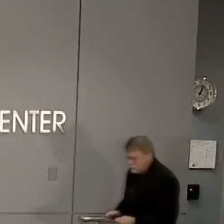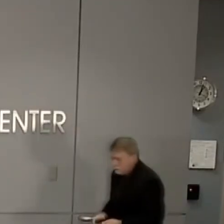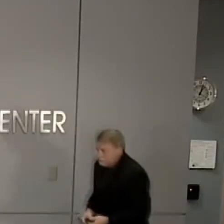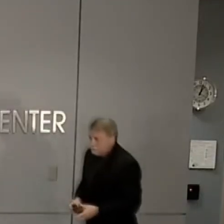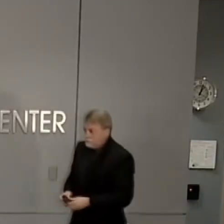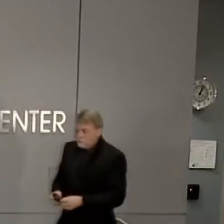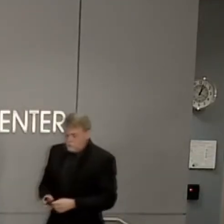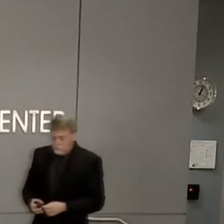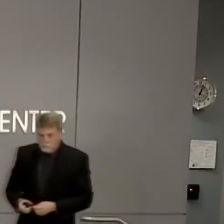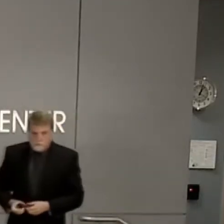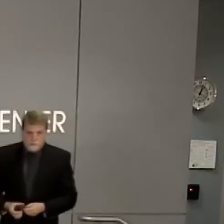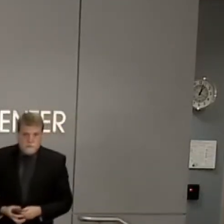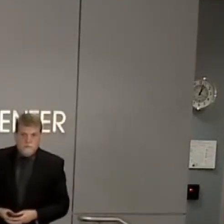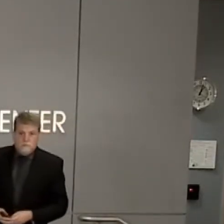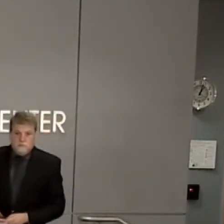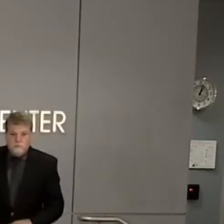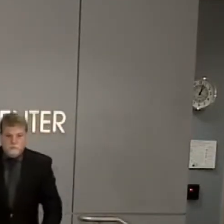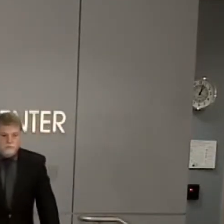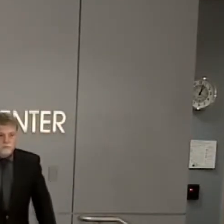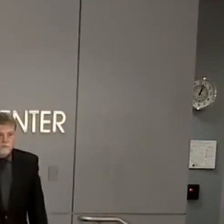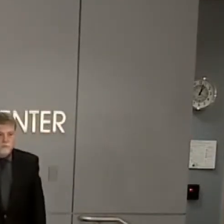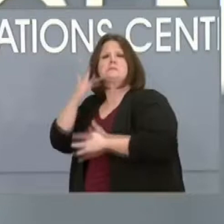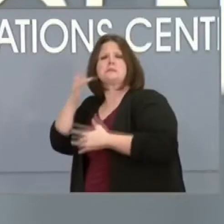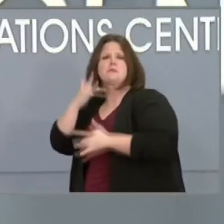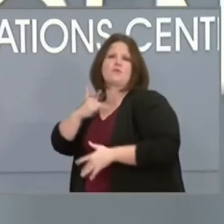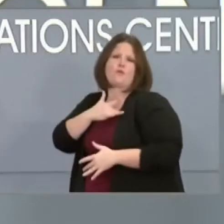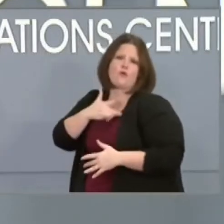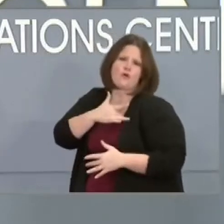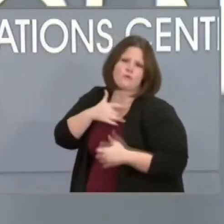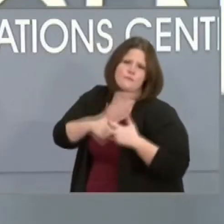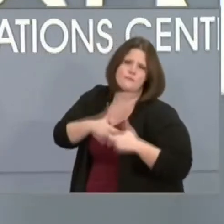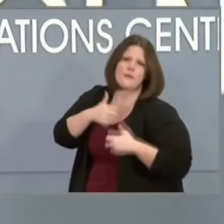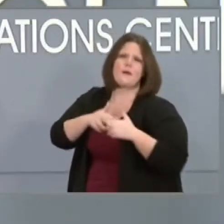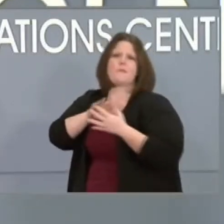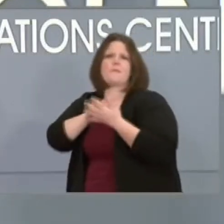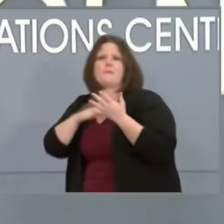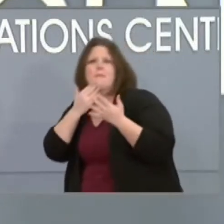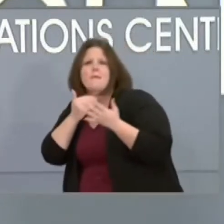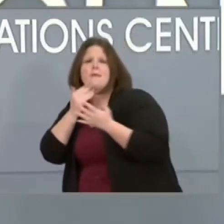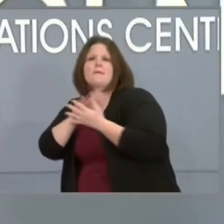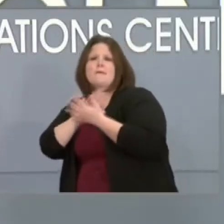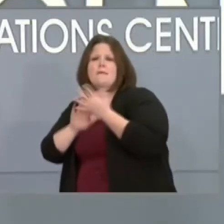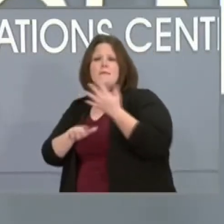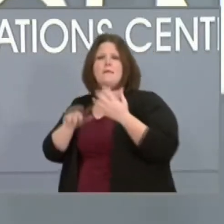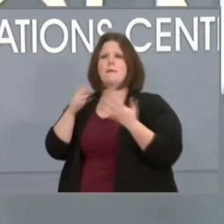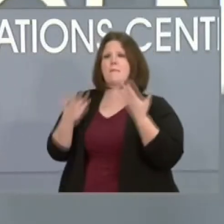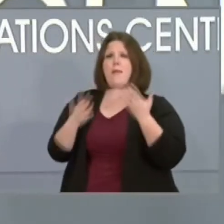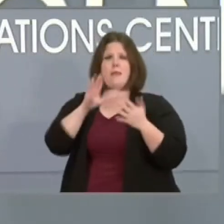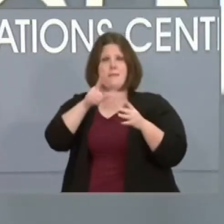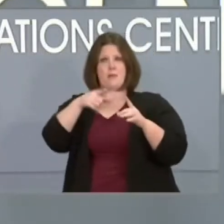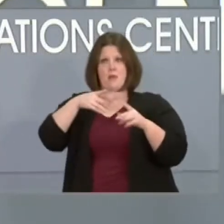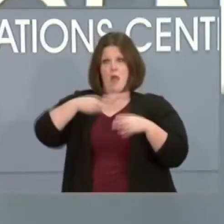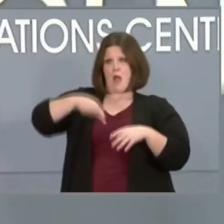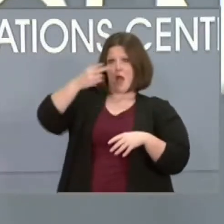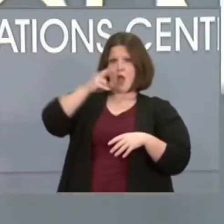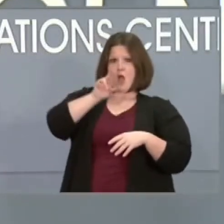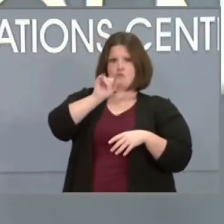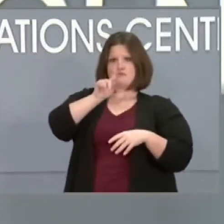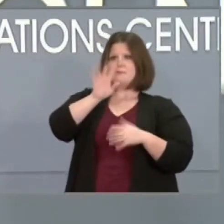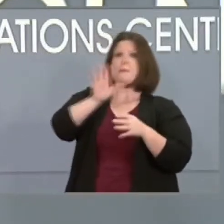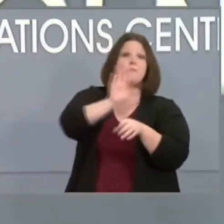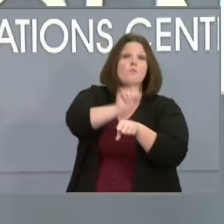Cohen says younger people can assess their personal risk. I think that could either be in your work setting or in something that you're doing in